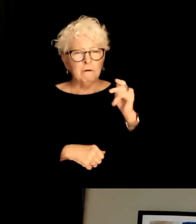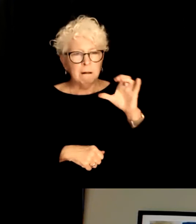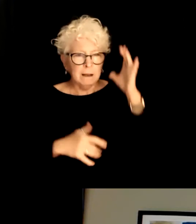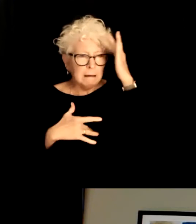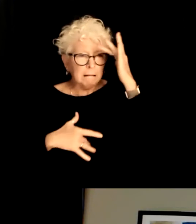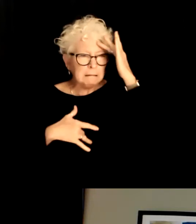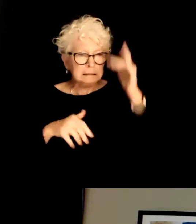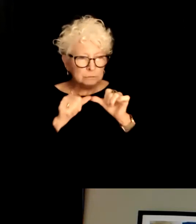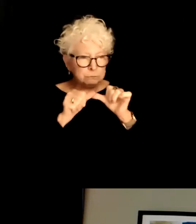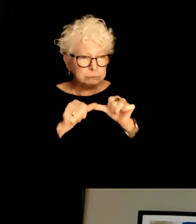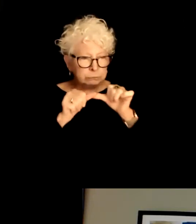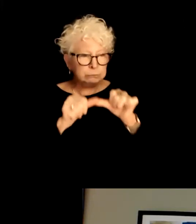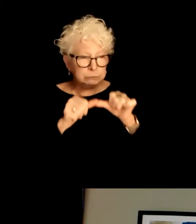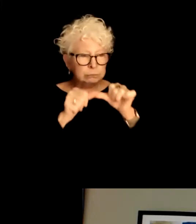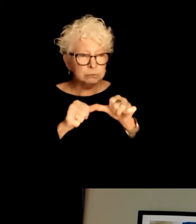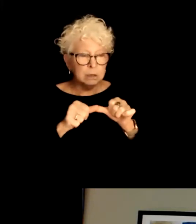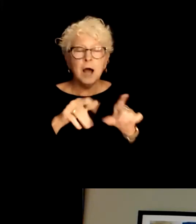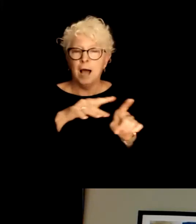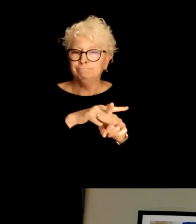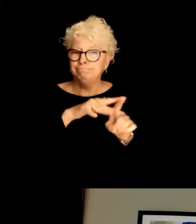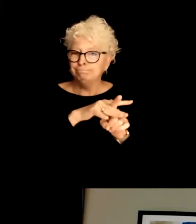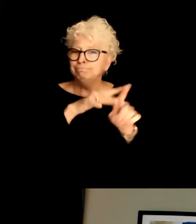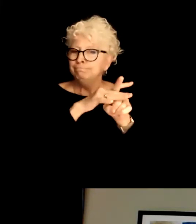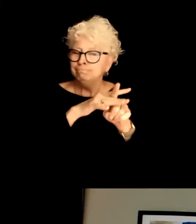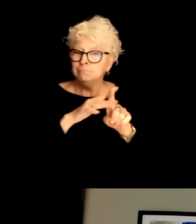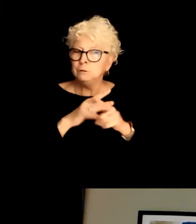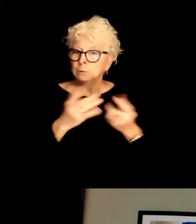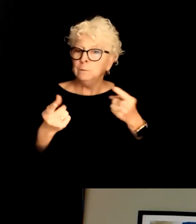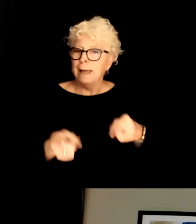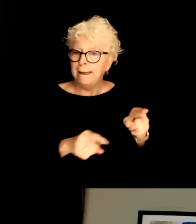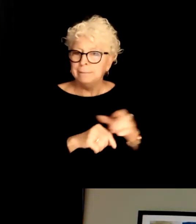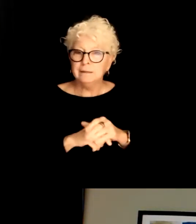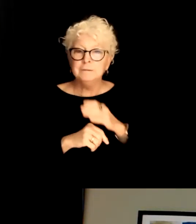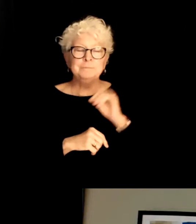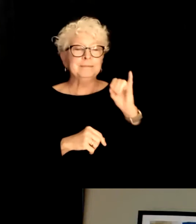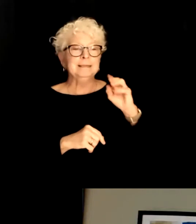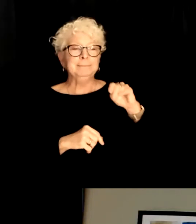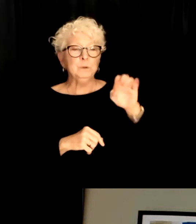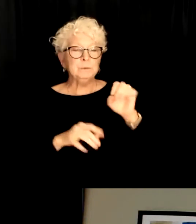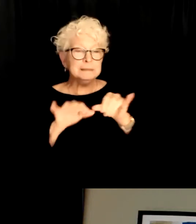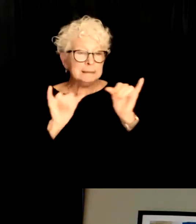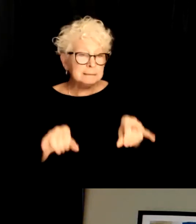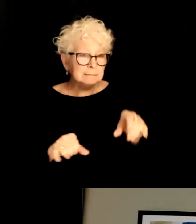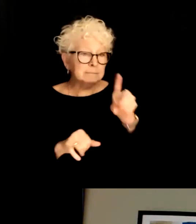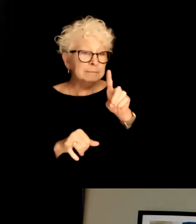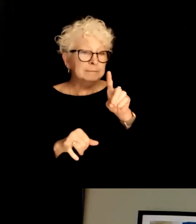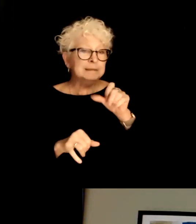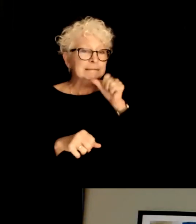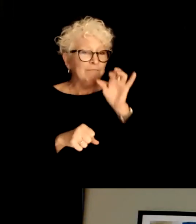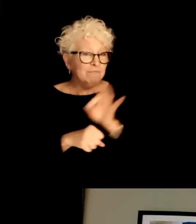like illnesses of connective tissue disorders, of immune dysfunction, so autoimmune